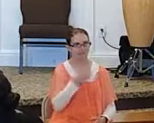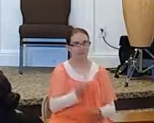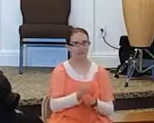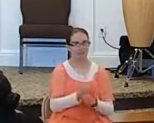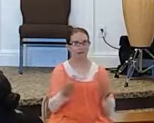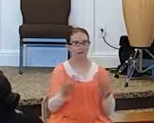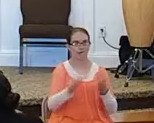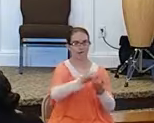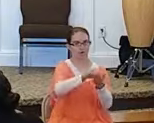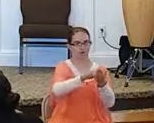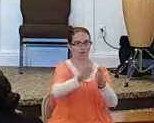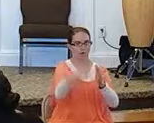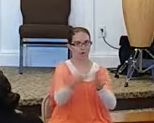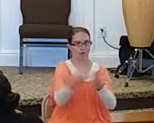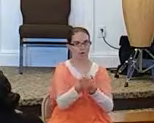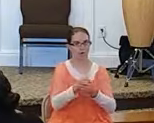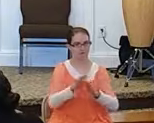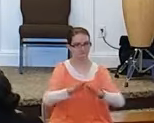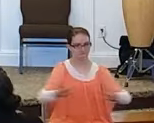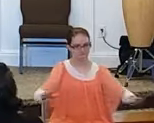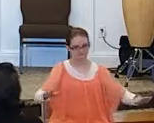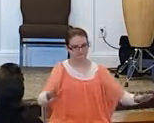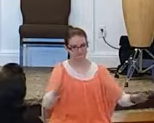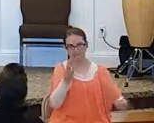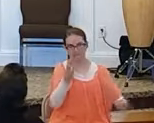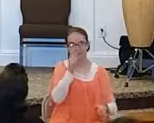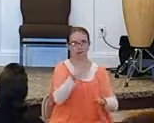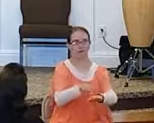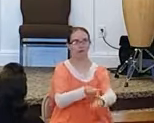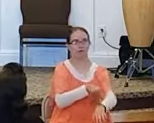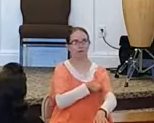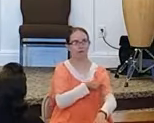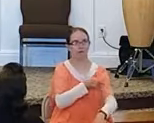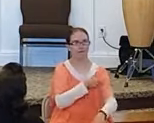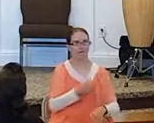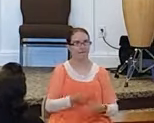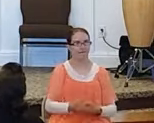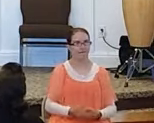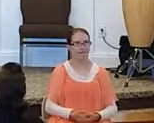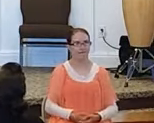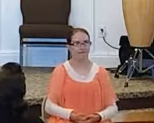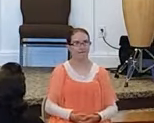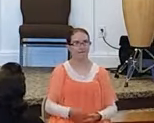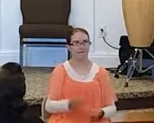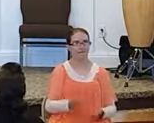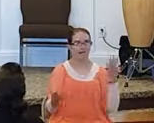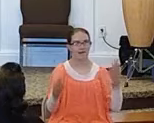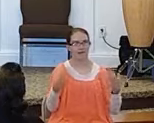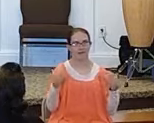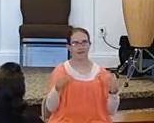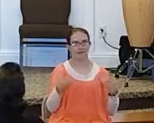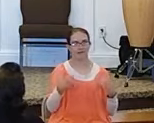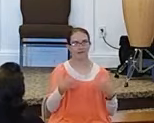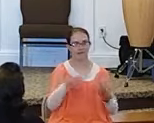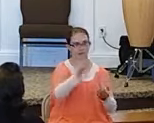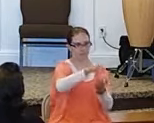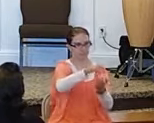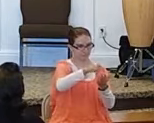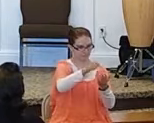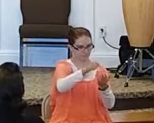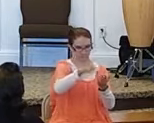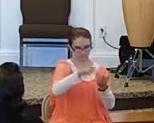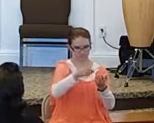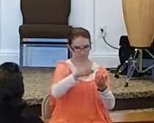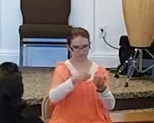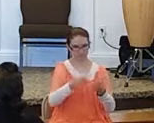have had autographs all over his little mat he's laying on. I've been there so long. Amen. He may have had some important signatures on that mat,